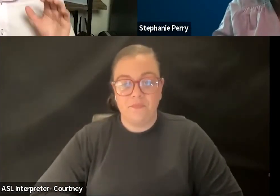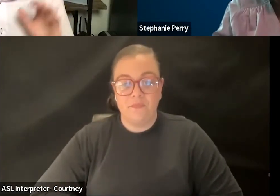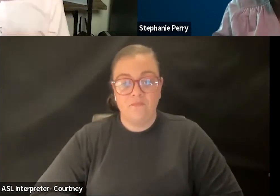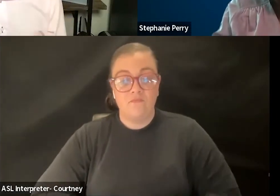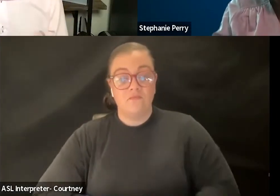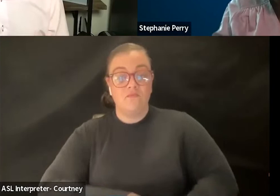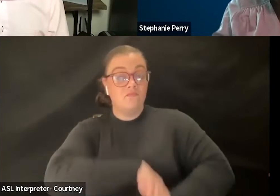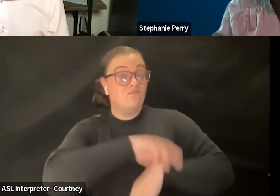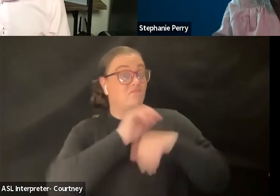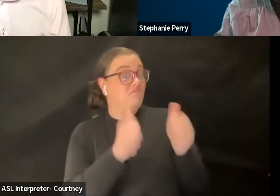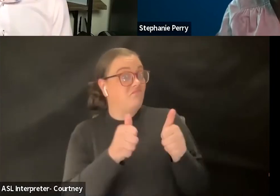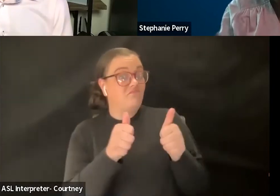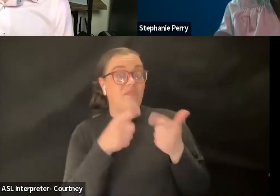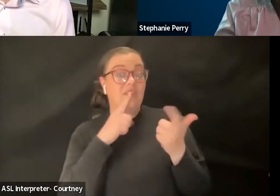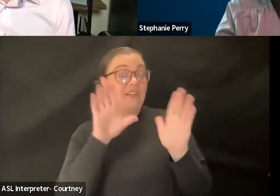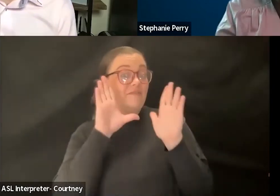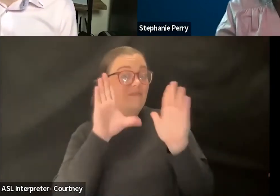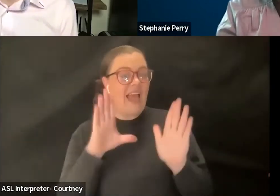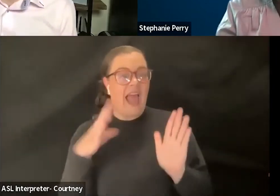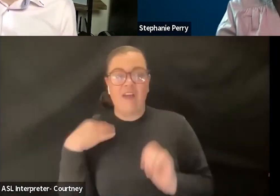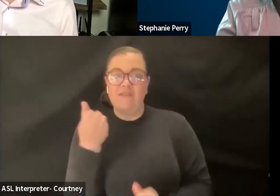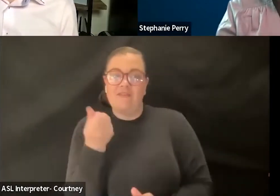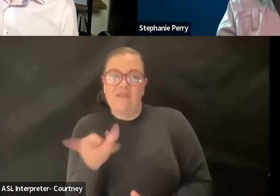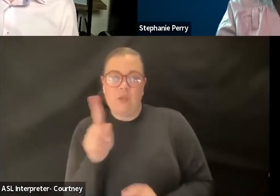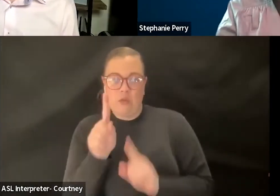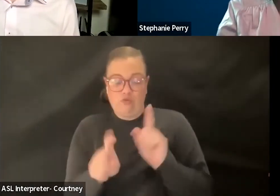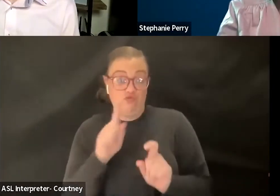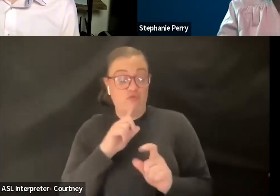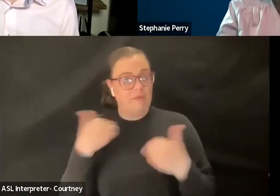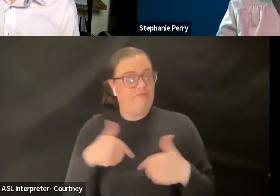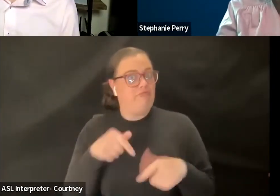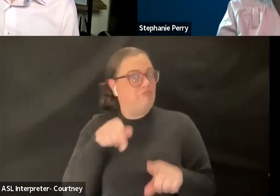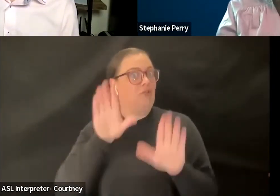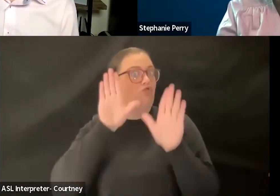Stephanie, have a couple questions. Super helpful presentation.